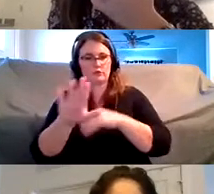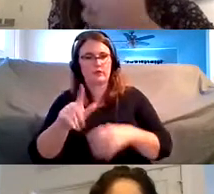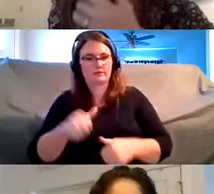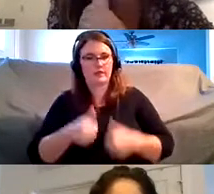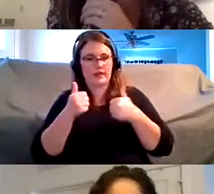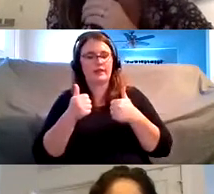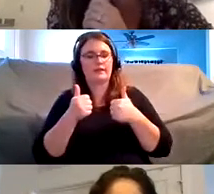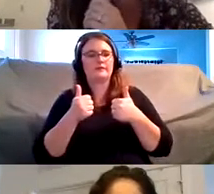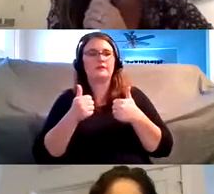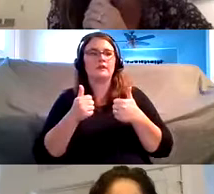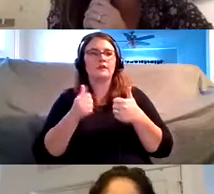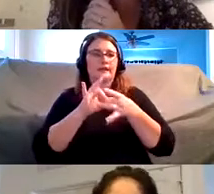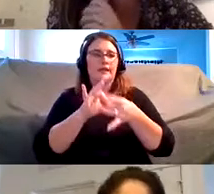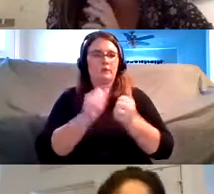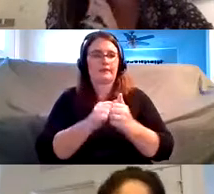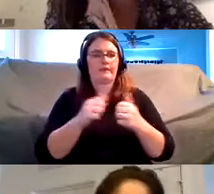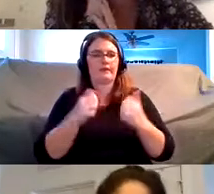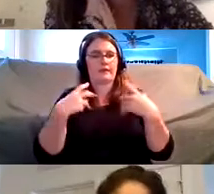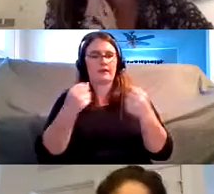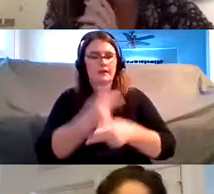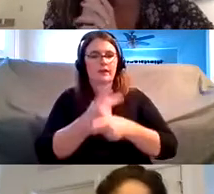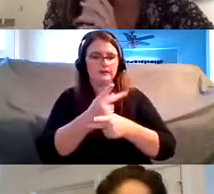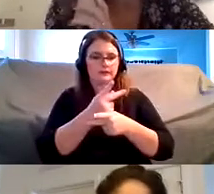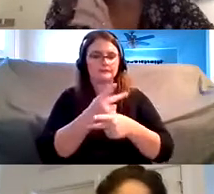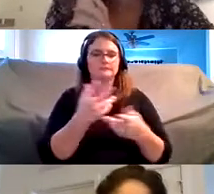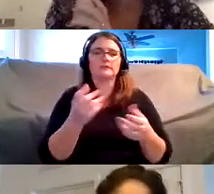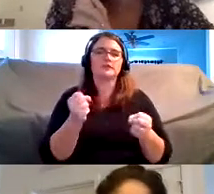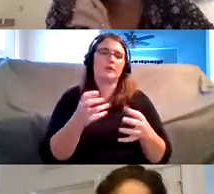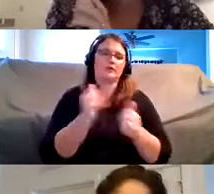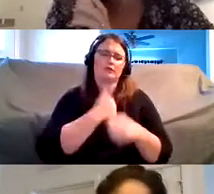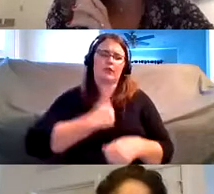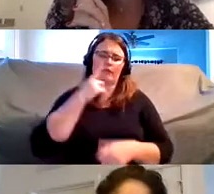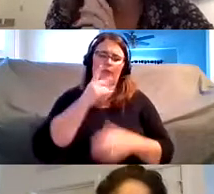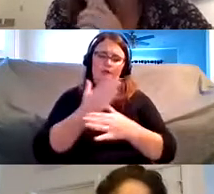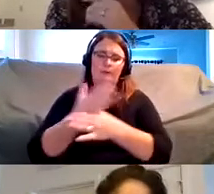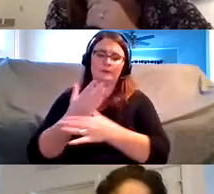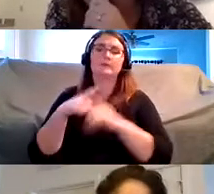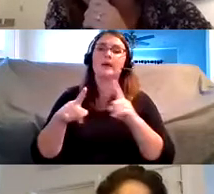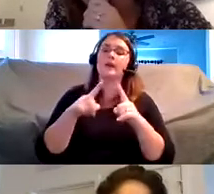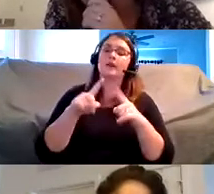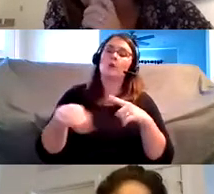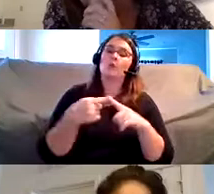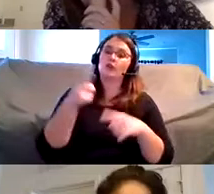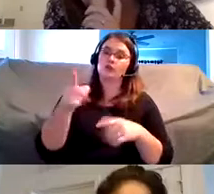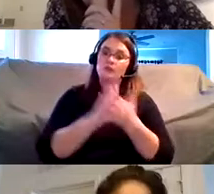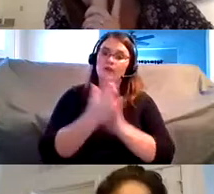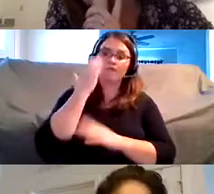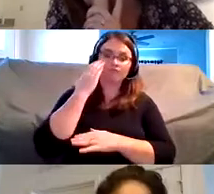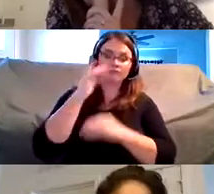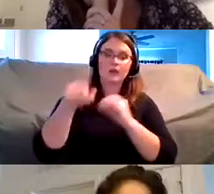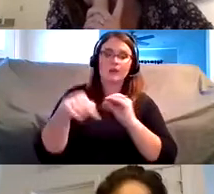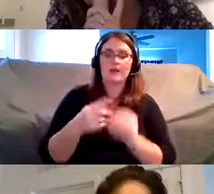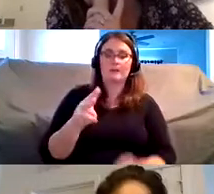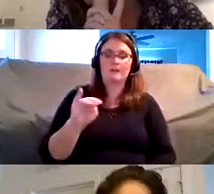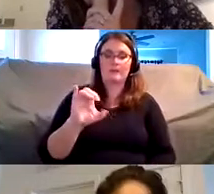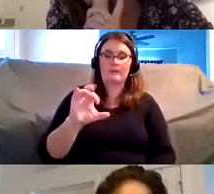interruptions. So when did you become aware of microaggressions, and when did you become aware that you or others were victims of microaggressions,